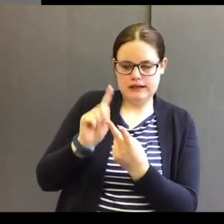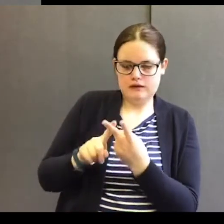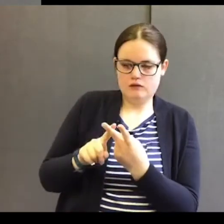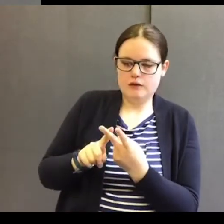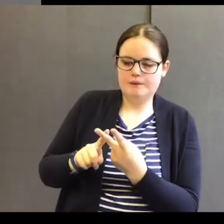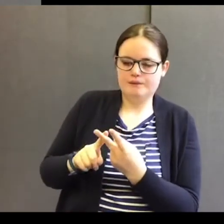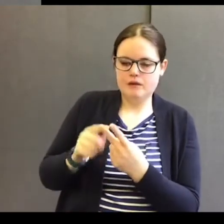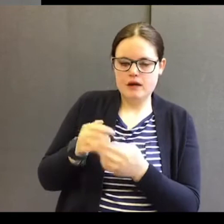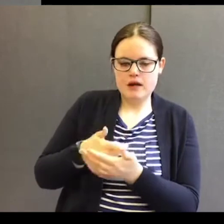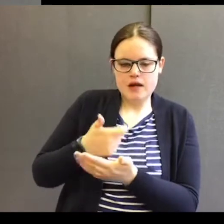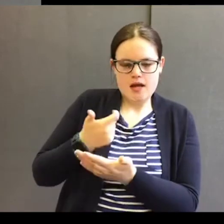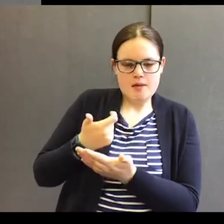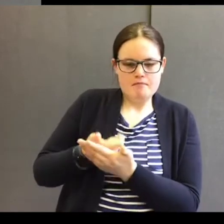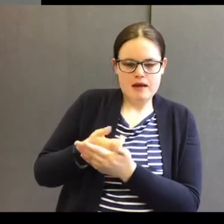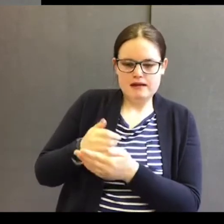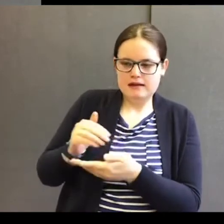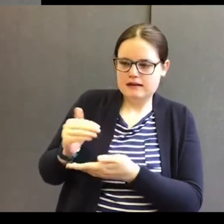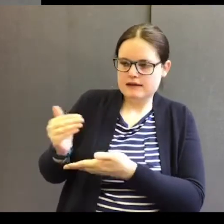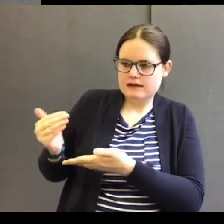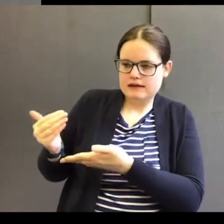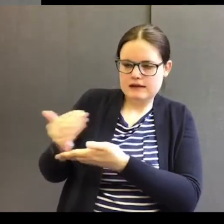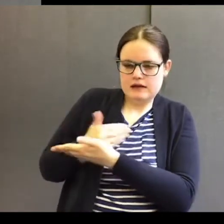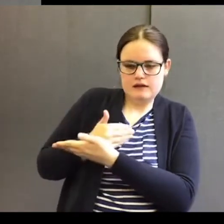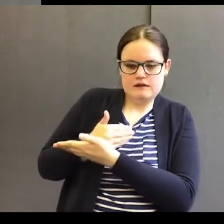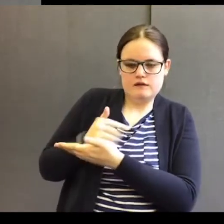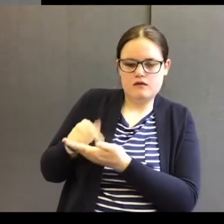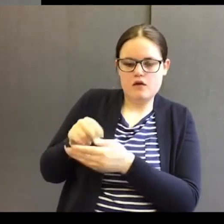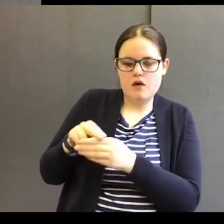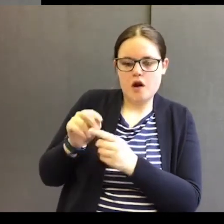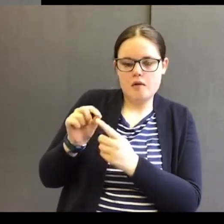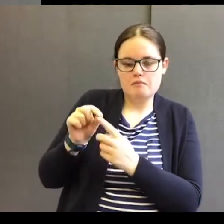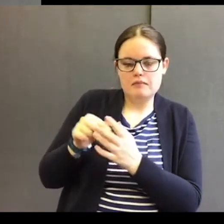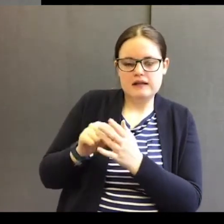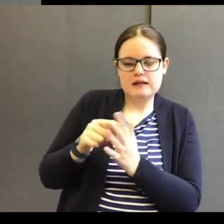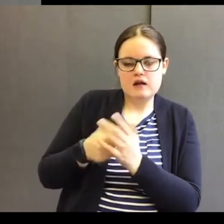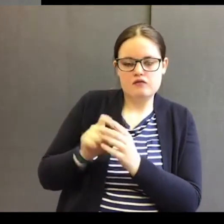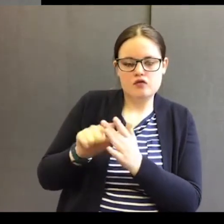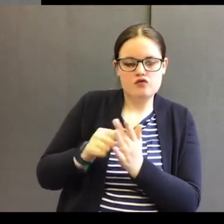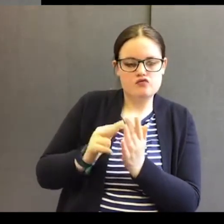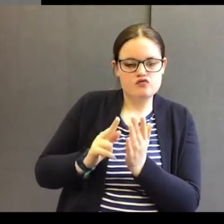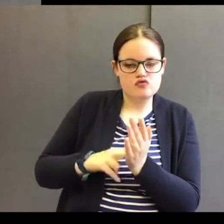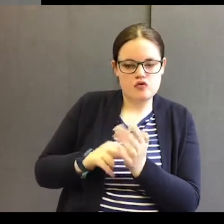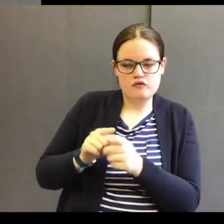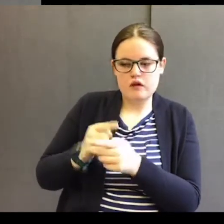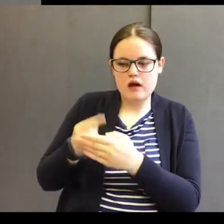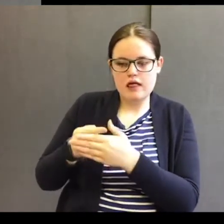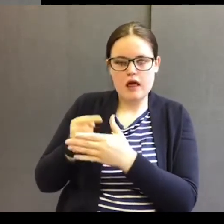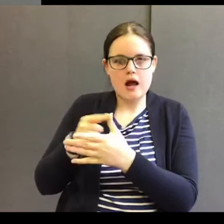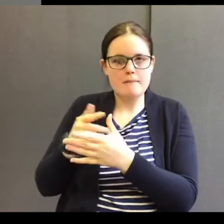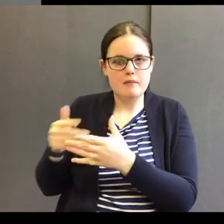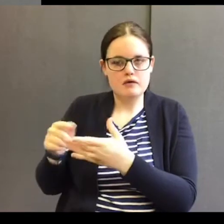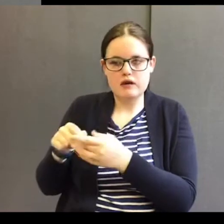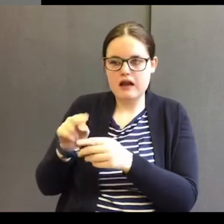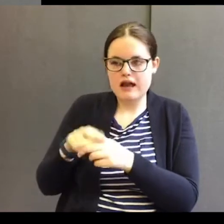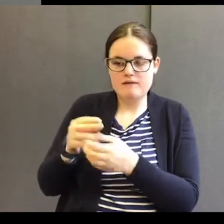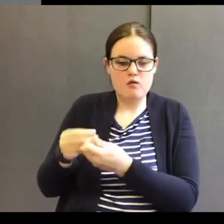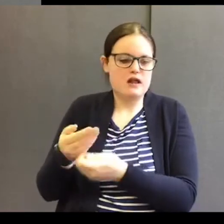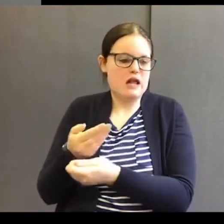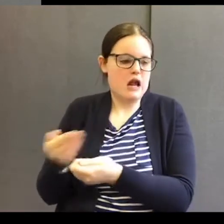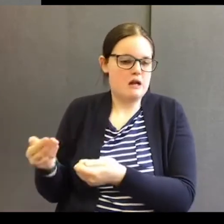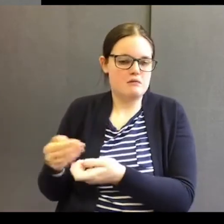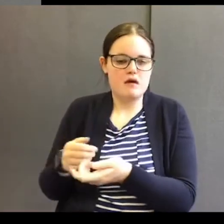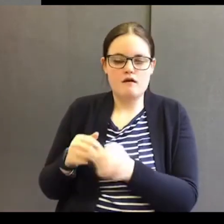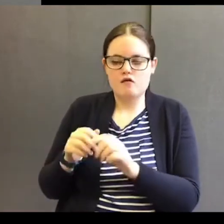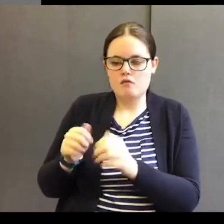Secondly, the miraculous deliverance of Peter and John and of the other apostles, if they were with